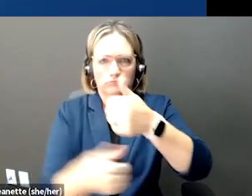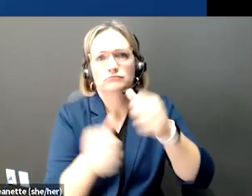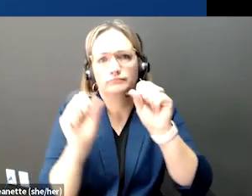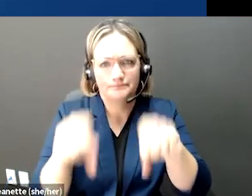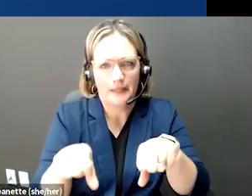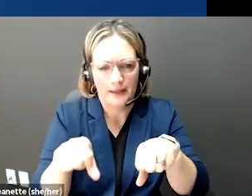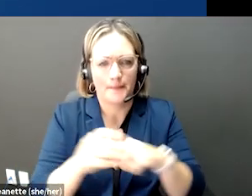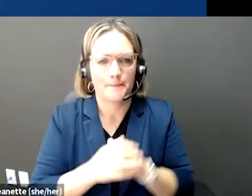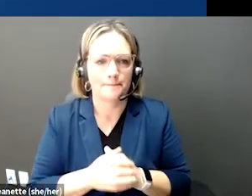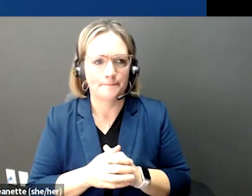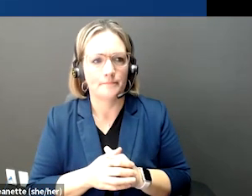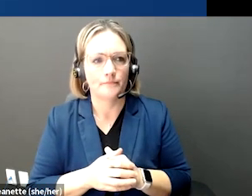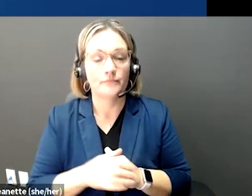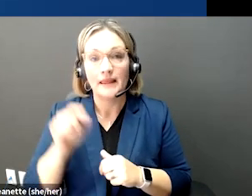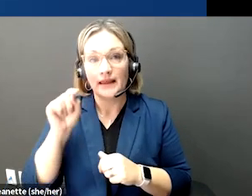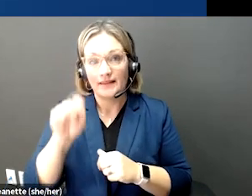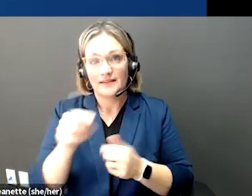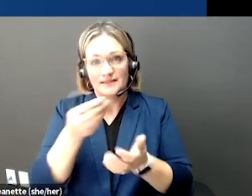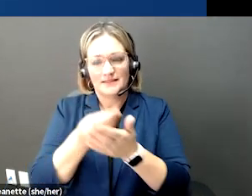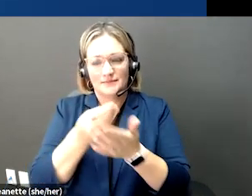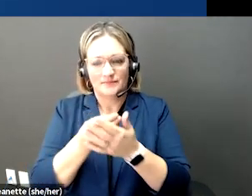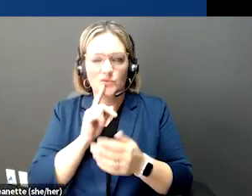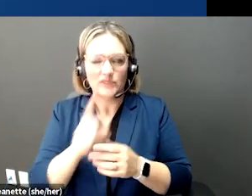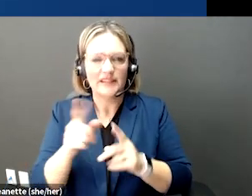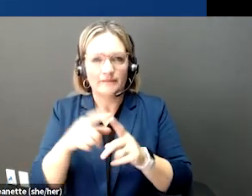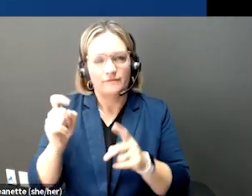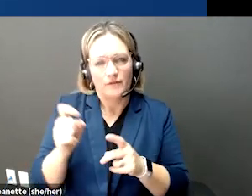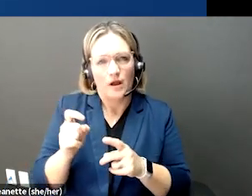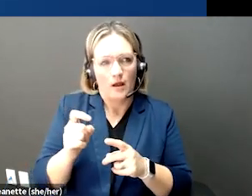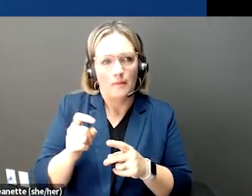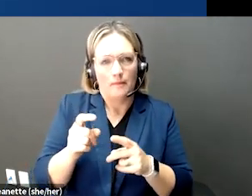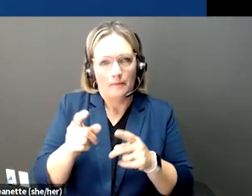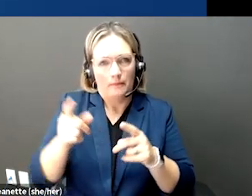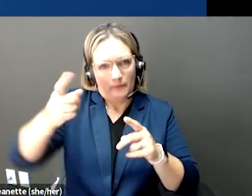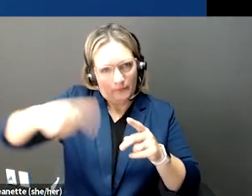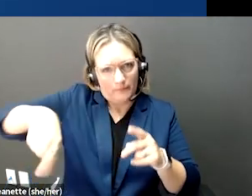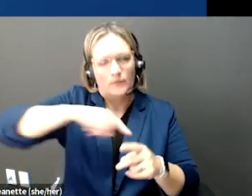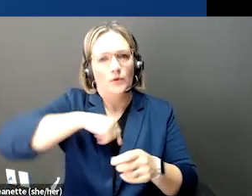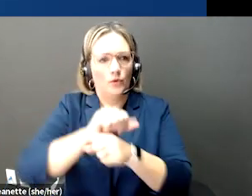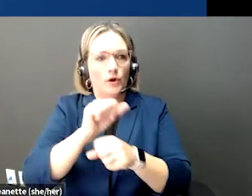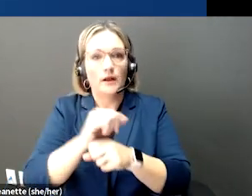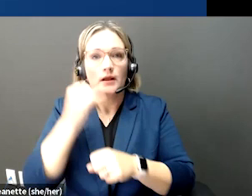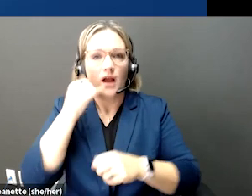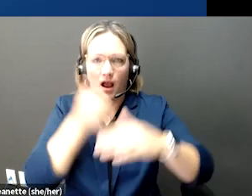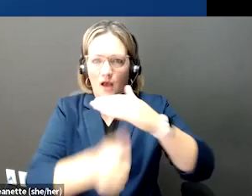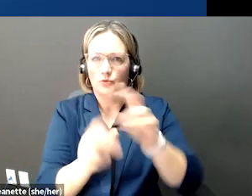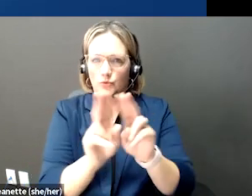Because this is an employment-related benefit, the postal worker is the member. If they leave CUPW or